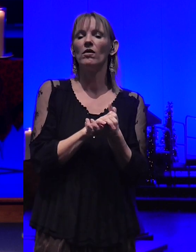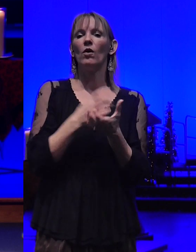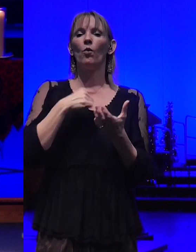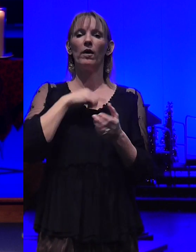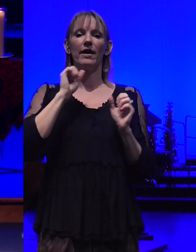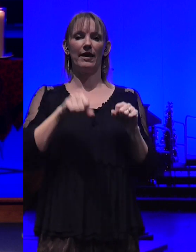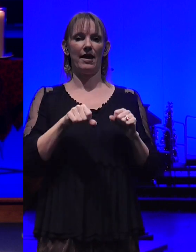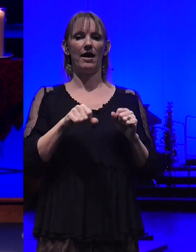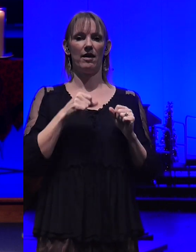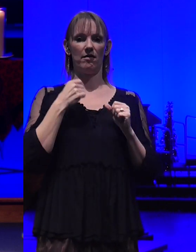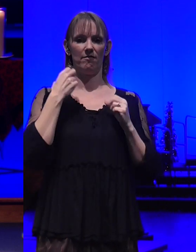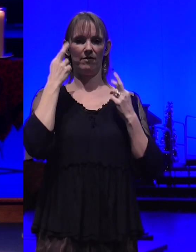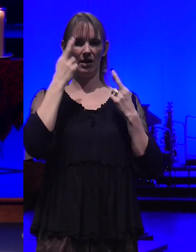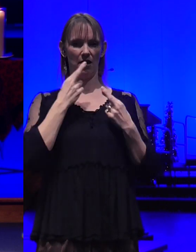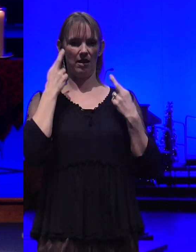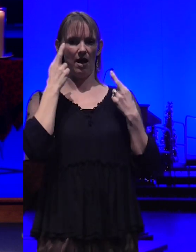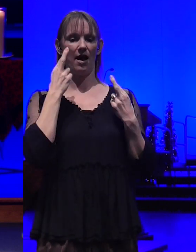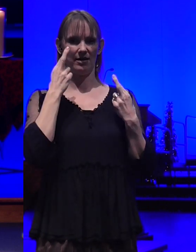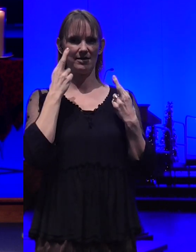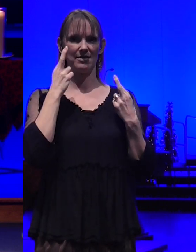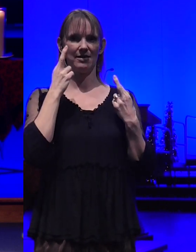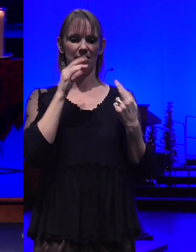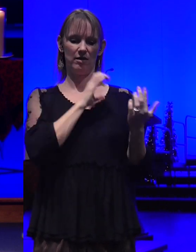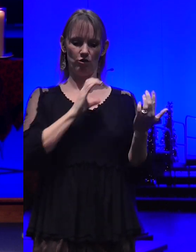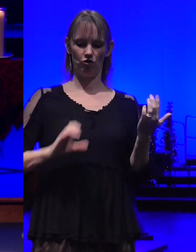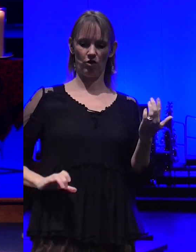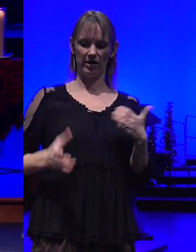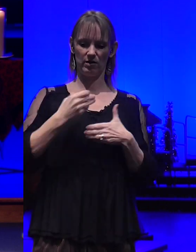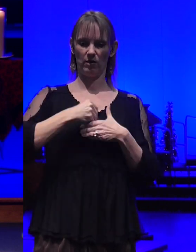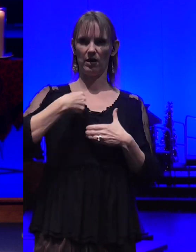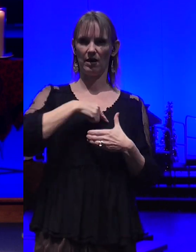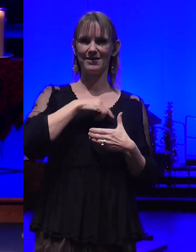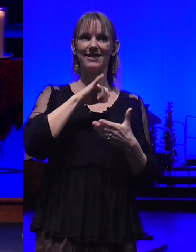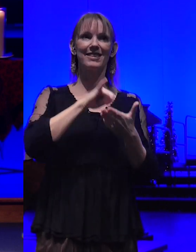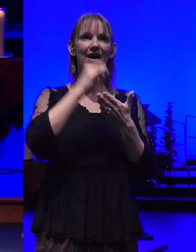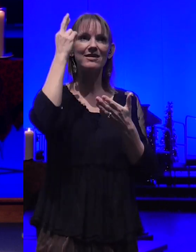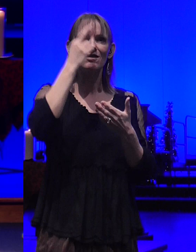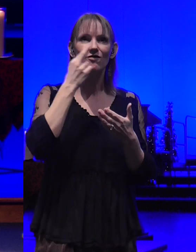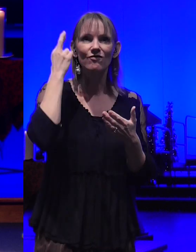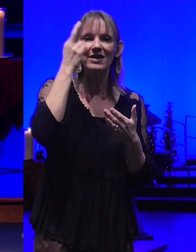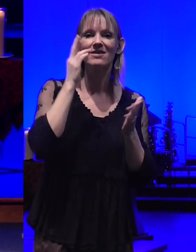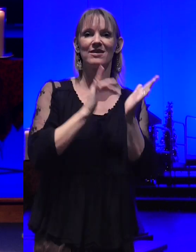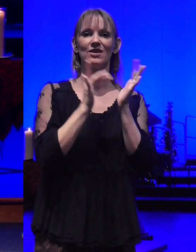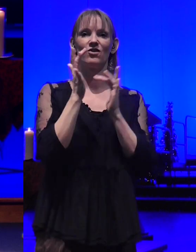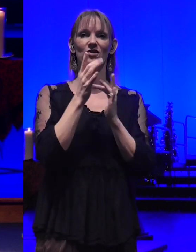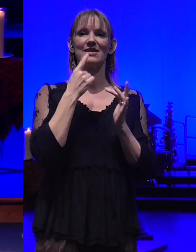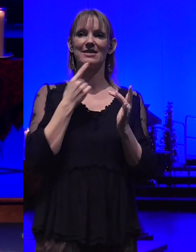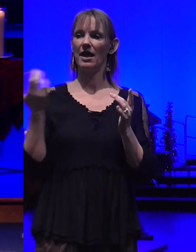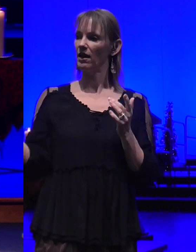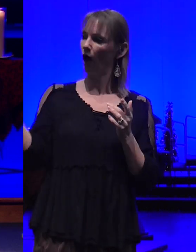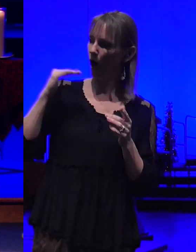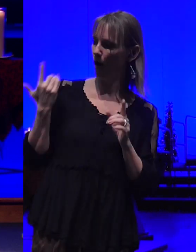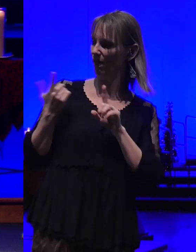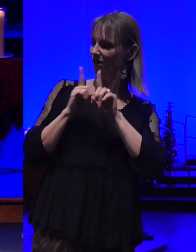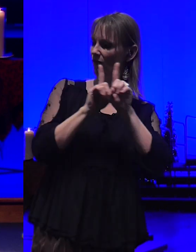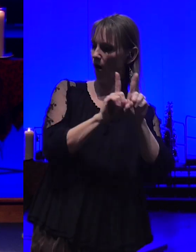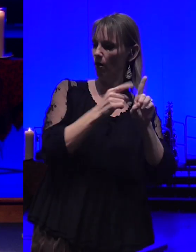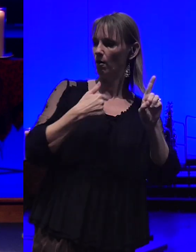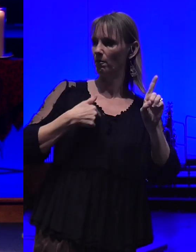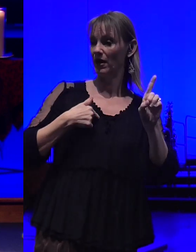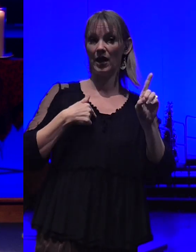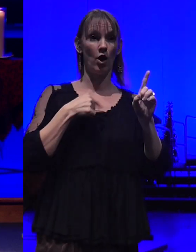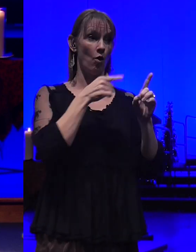we can discover the Christ within. That's why Jesus said, follow me. He never wanted to